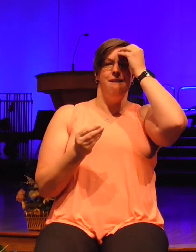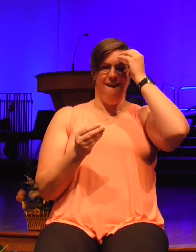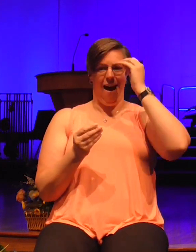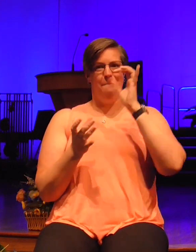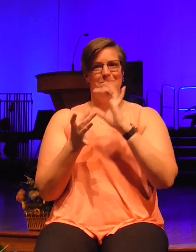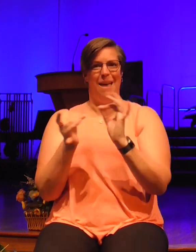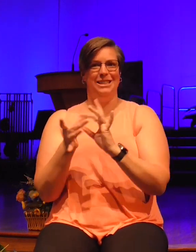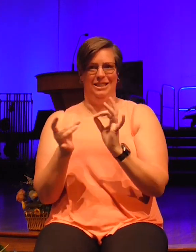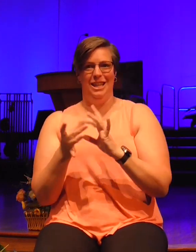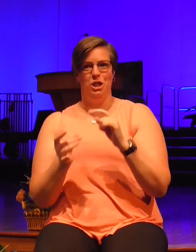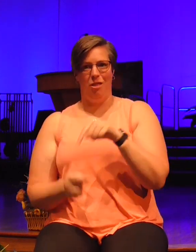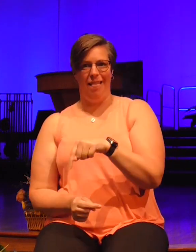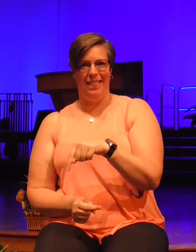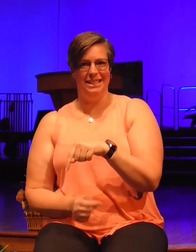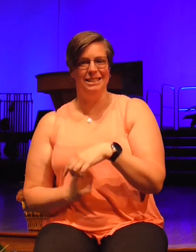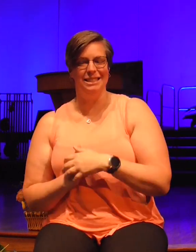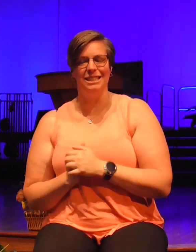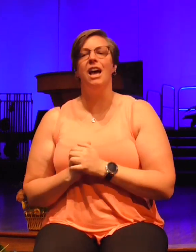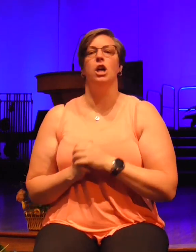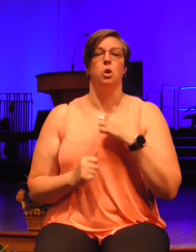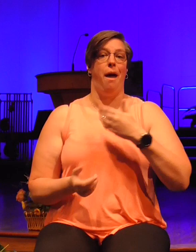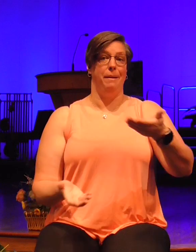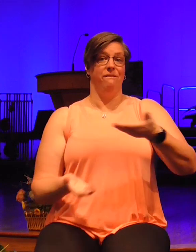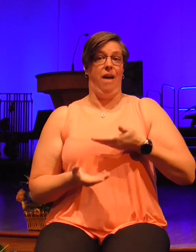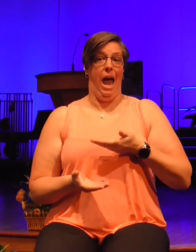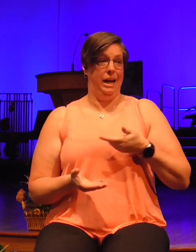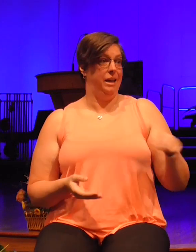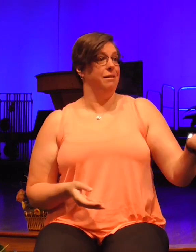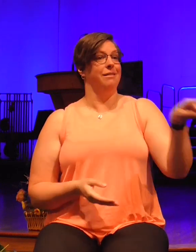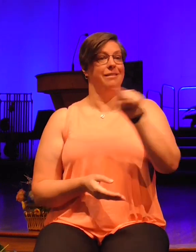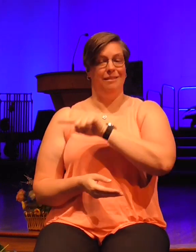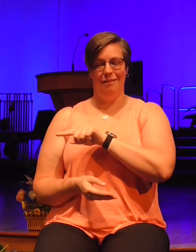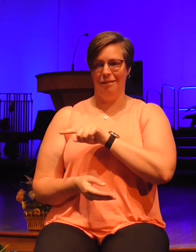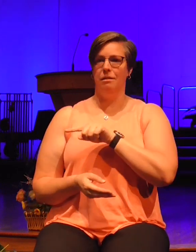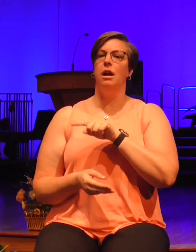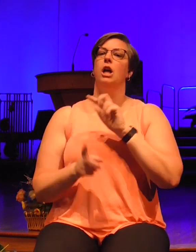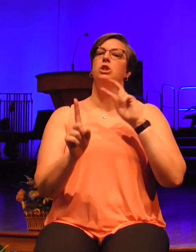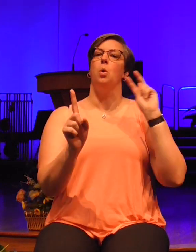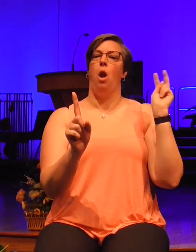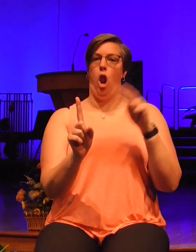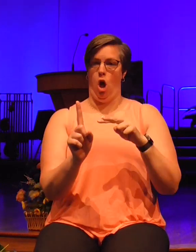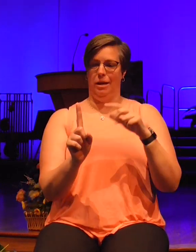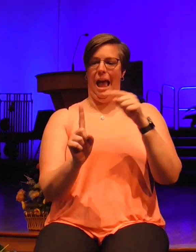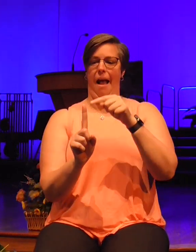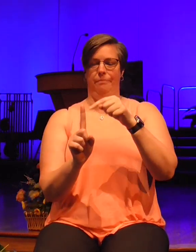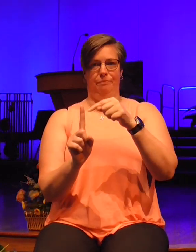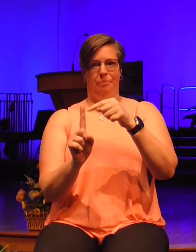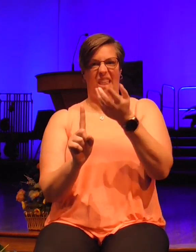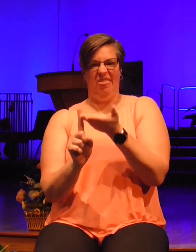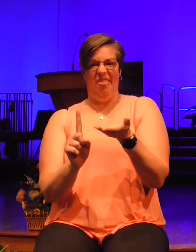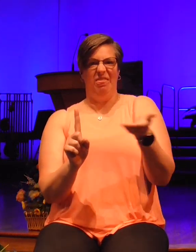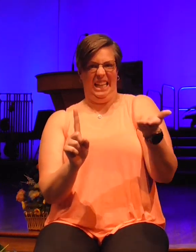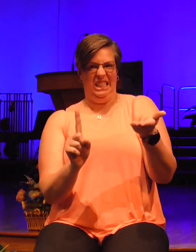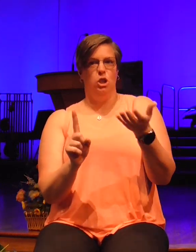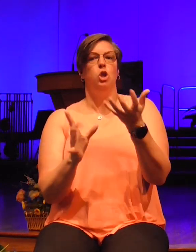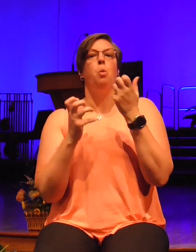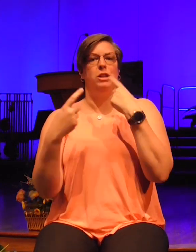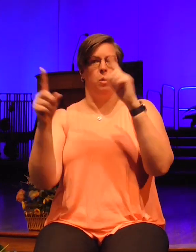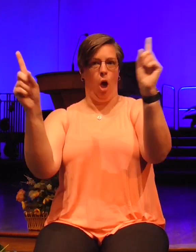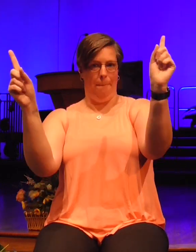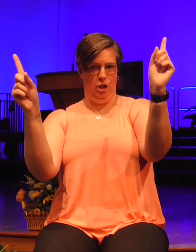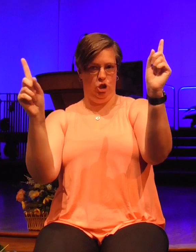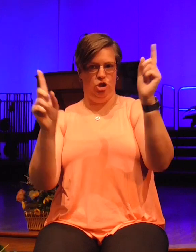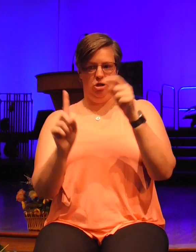this, a message where I'm inviting us to take a look at the things that we're attempting to accomplish in